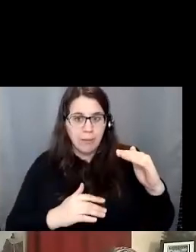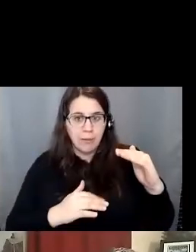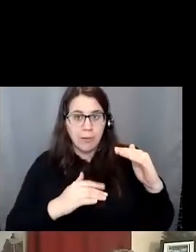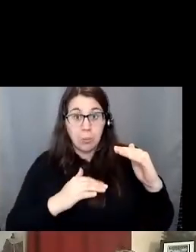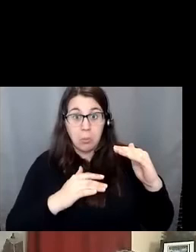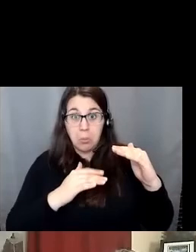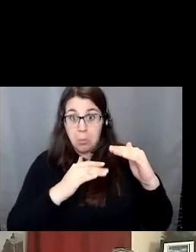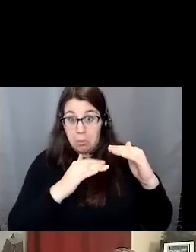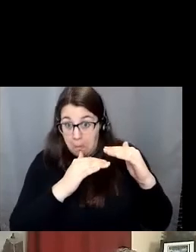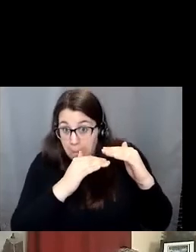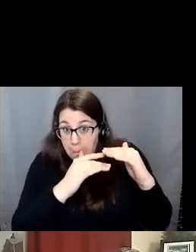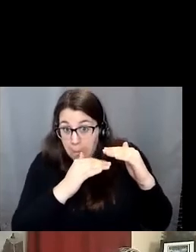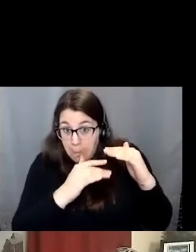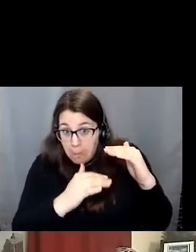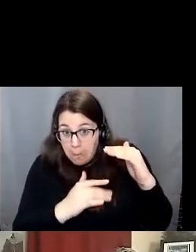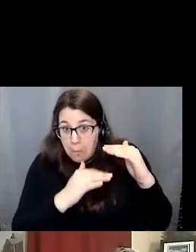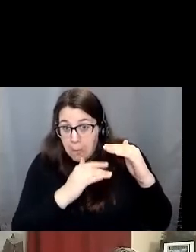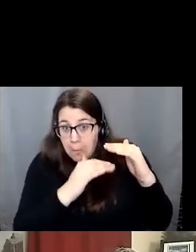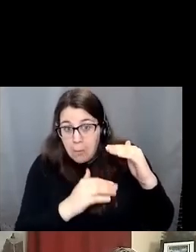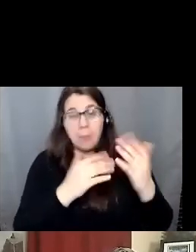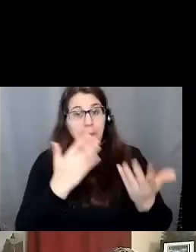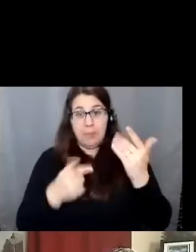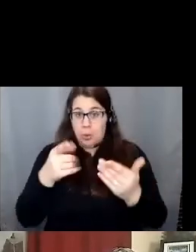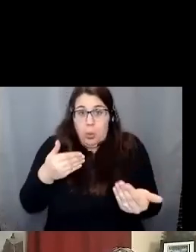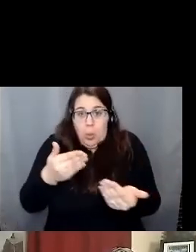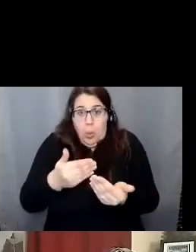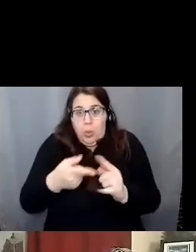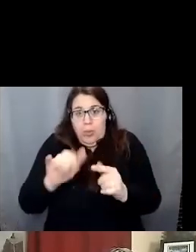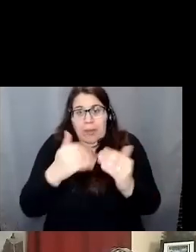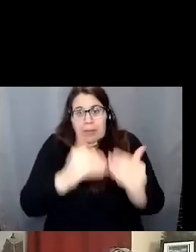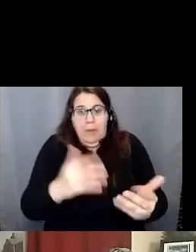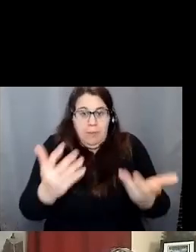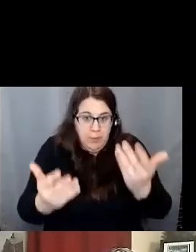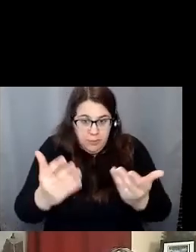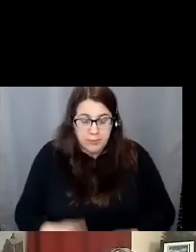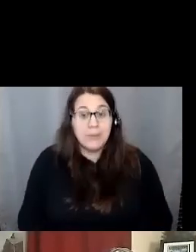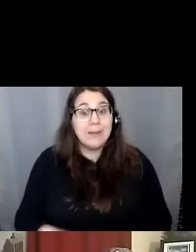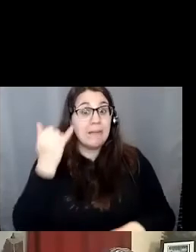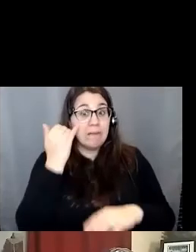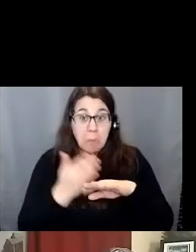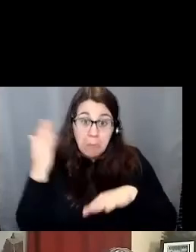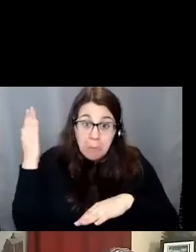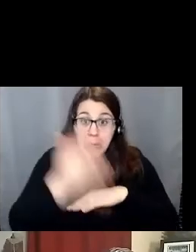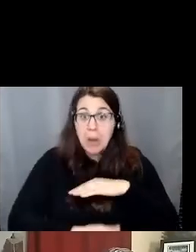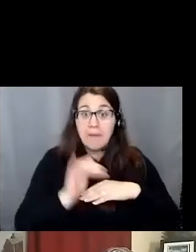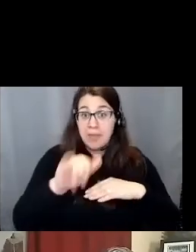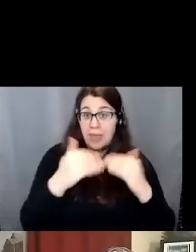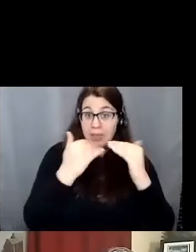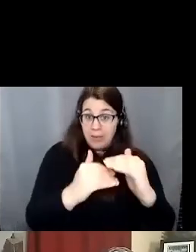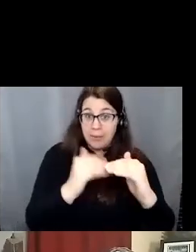you're contributing a lot or receiving a lot of gifts and maybe you're getting close to that limit. Anything over that limit that is contributed